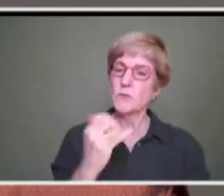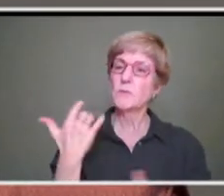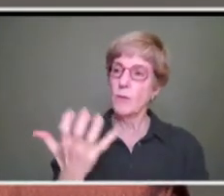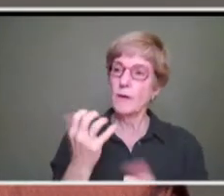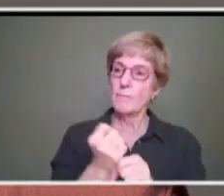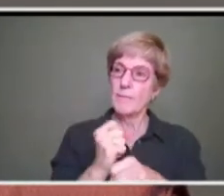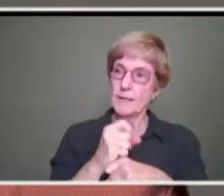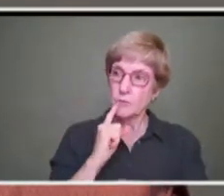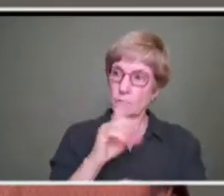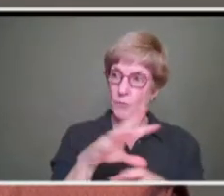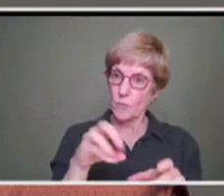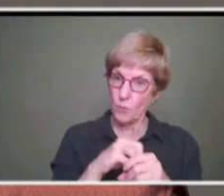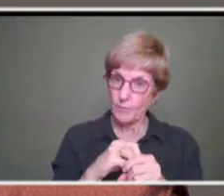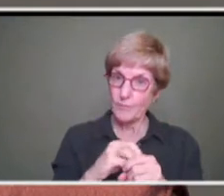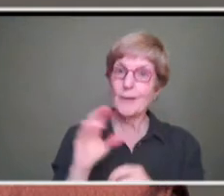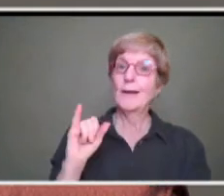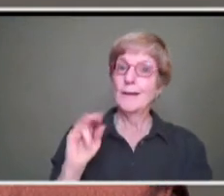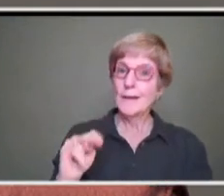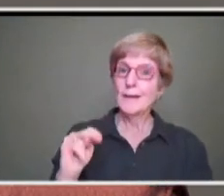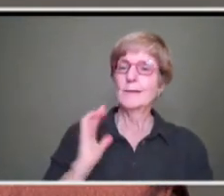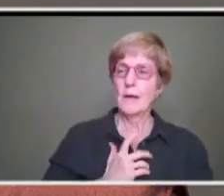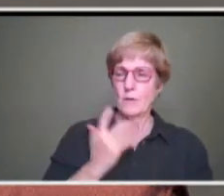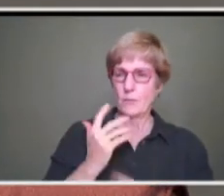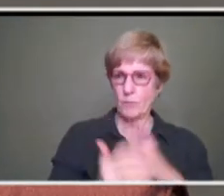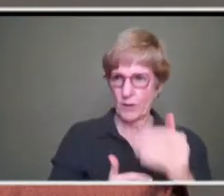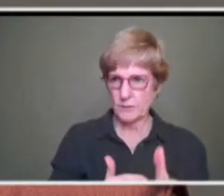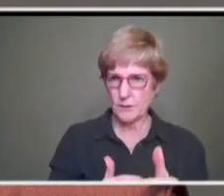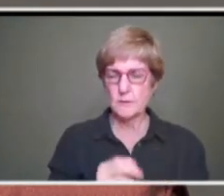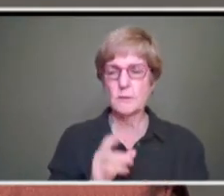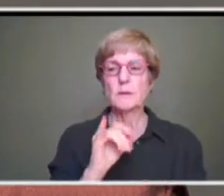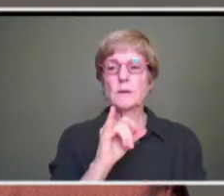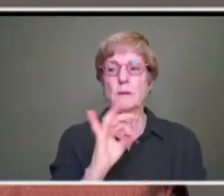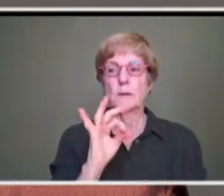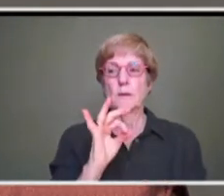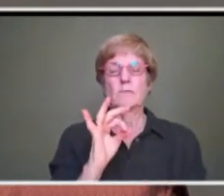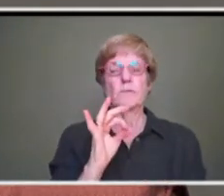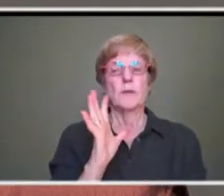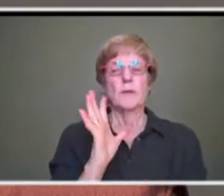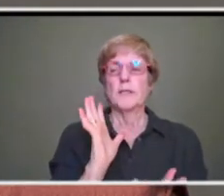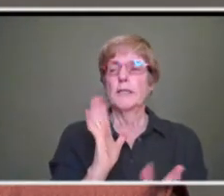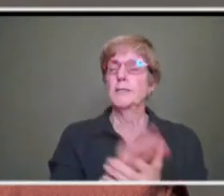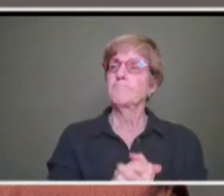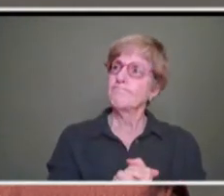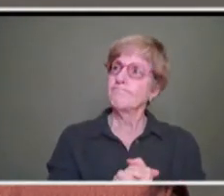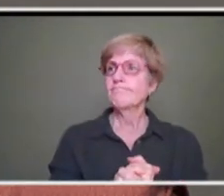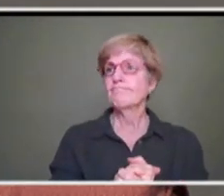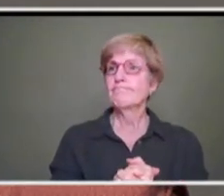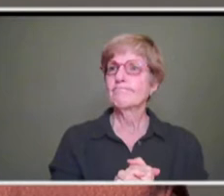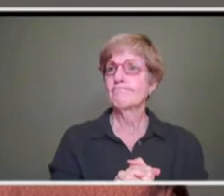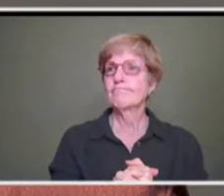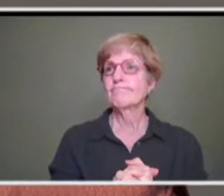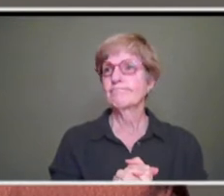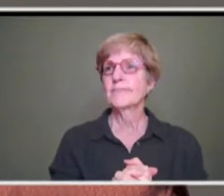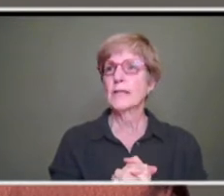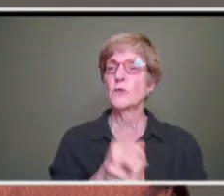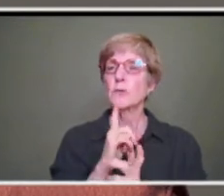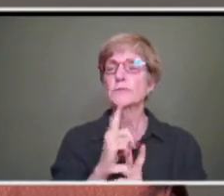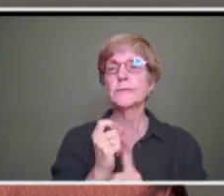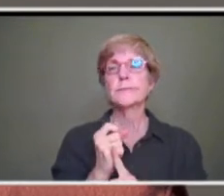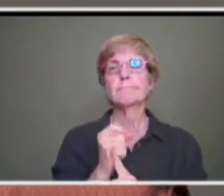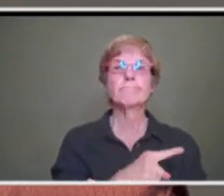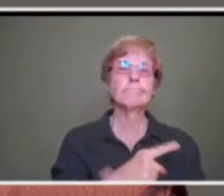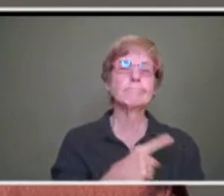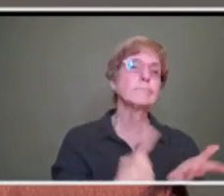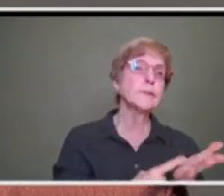sure are Incorporated in our processes if we're going to move away from kind of one-off discussions it needs to